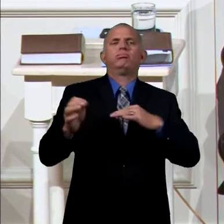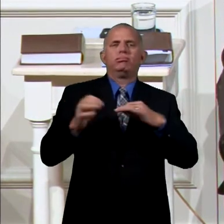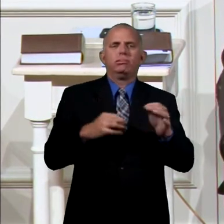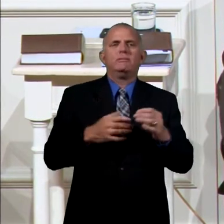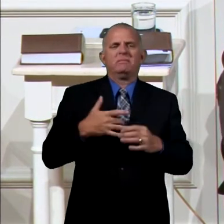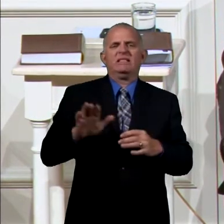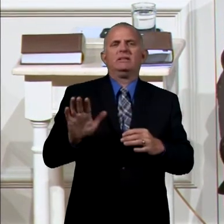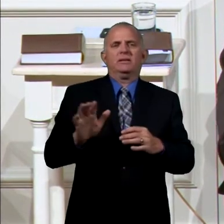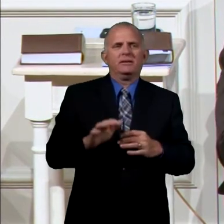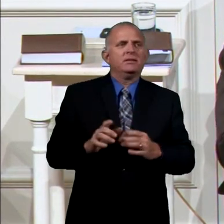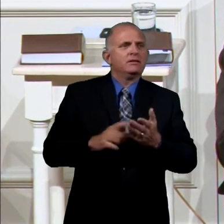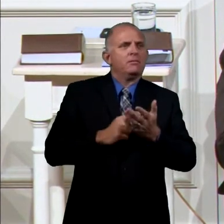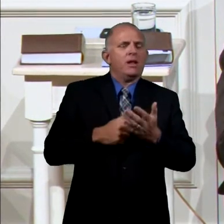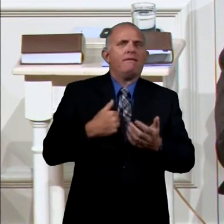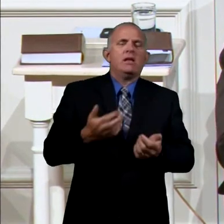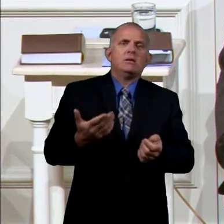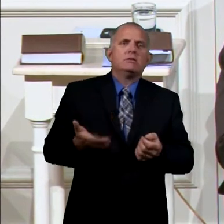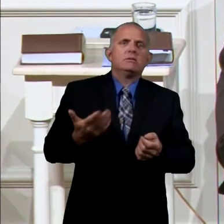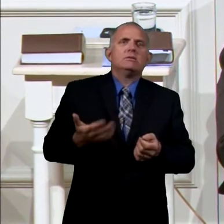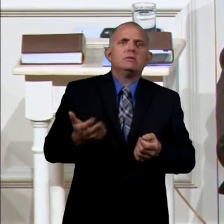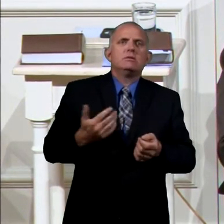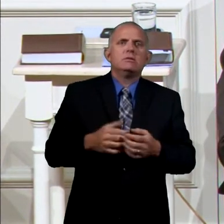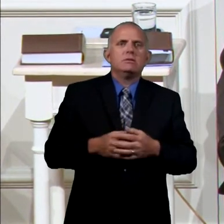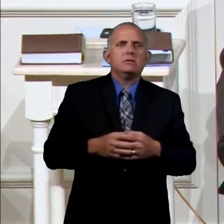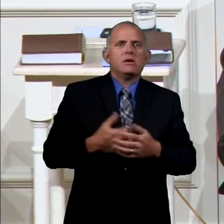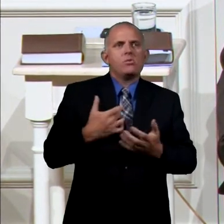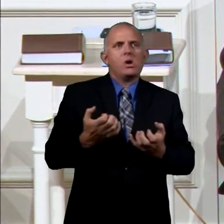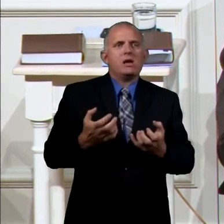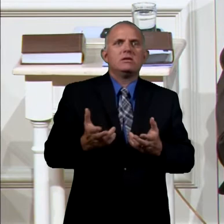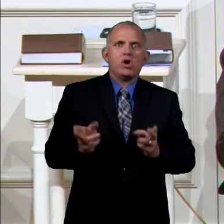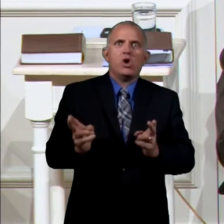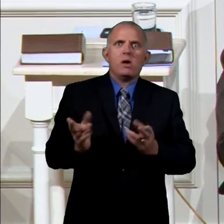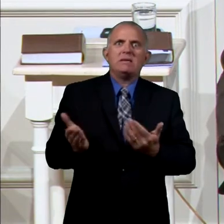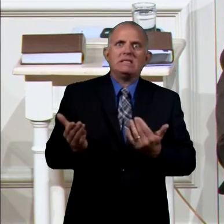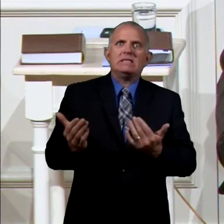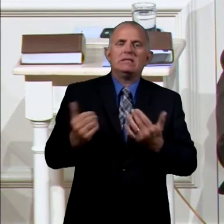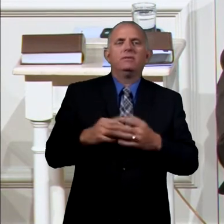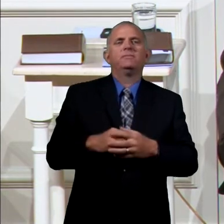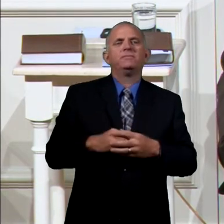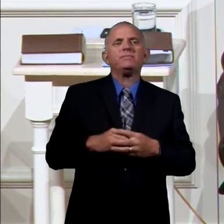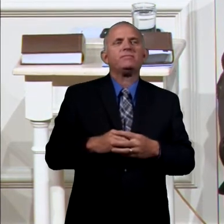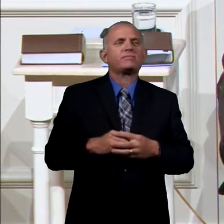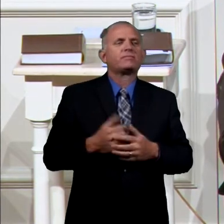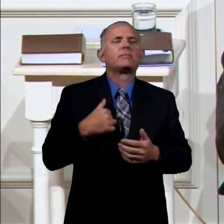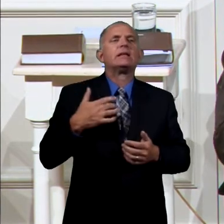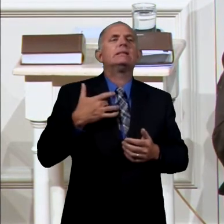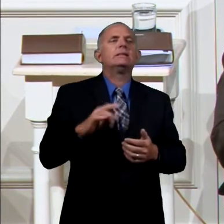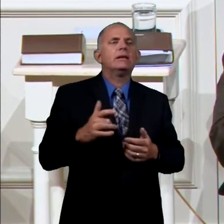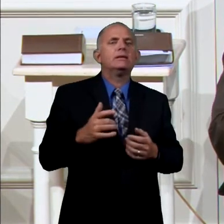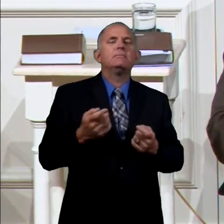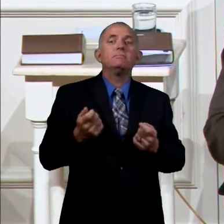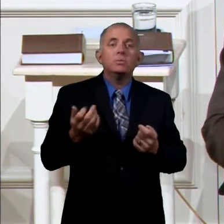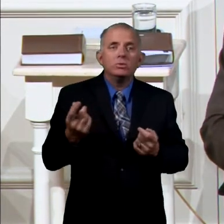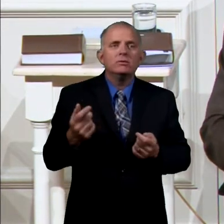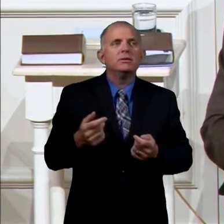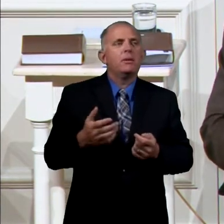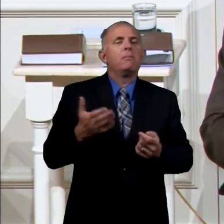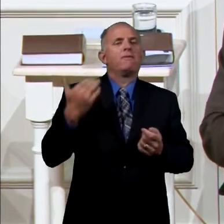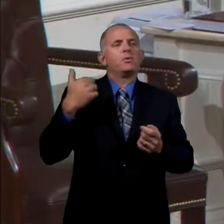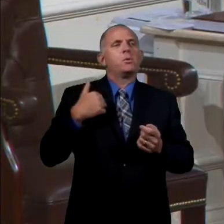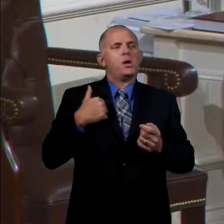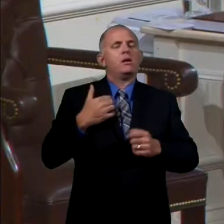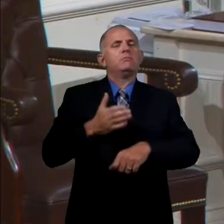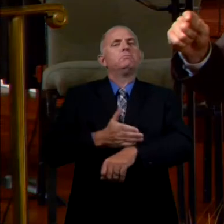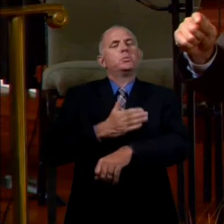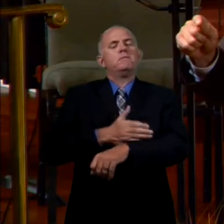And sometimes I feel like tying my right hand down. Because what I find myself doing, at least in the past, I've become much better, is she